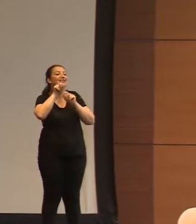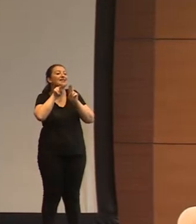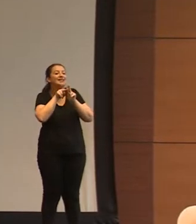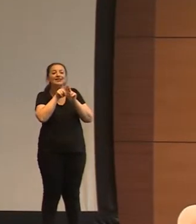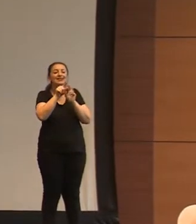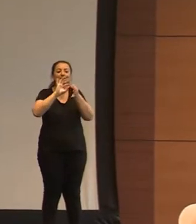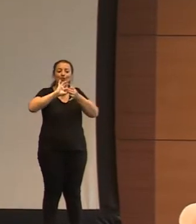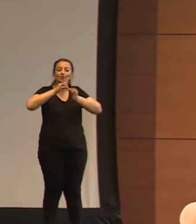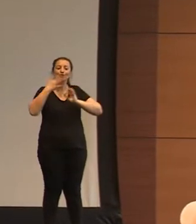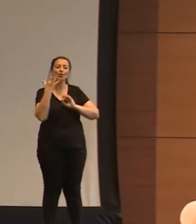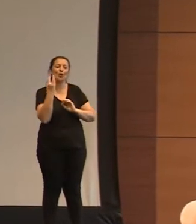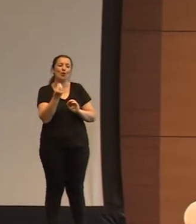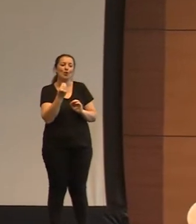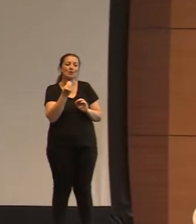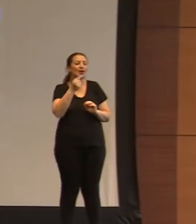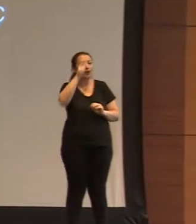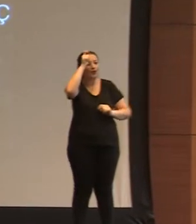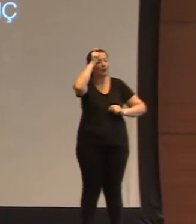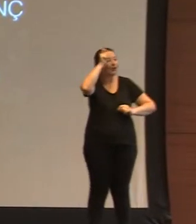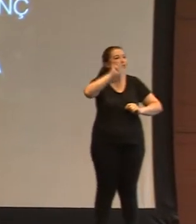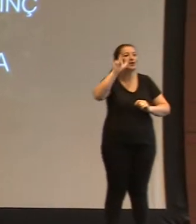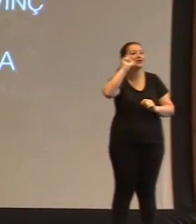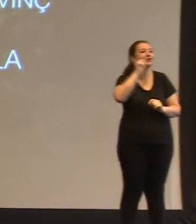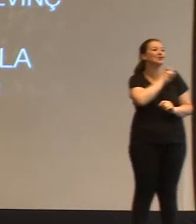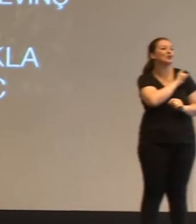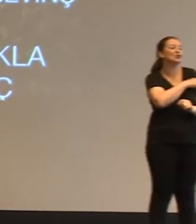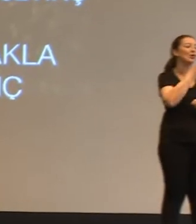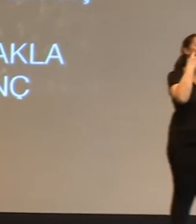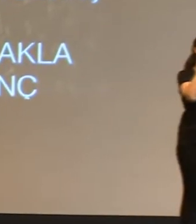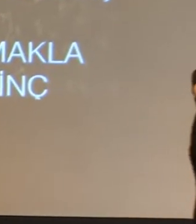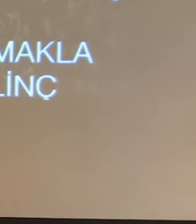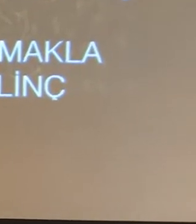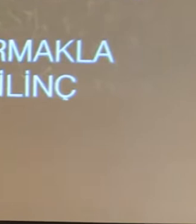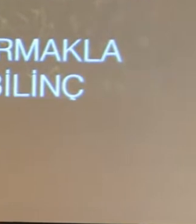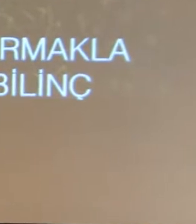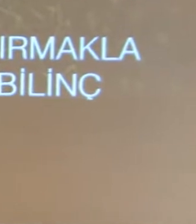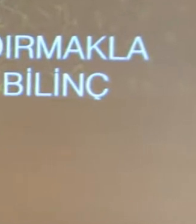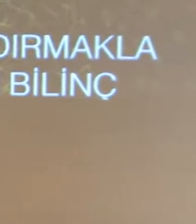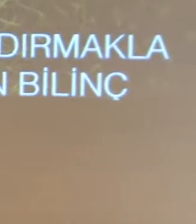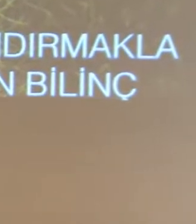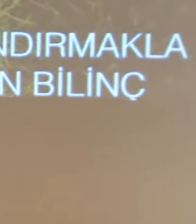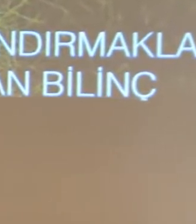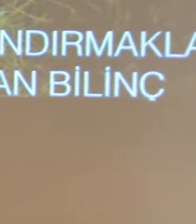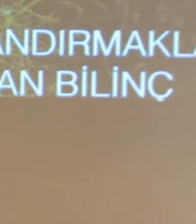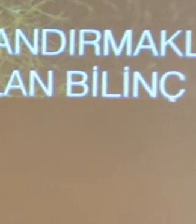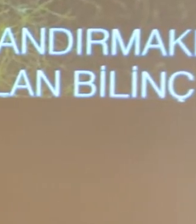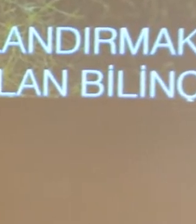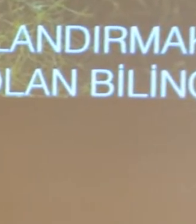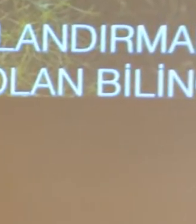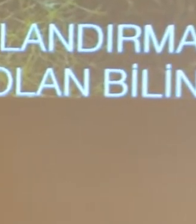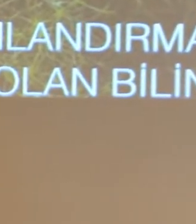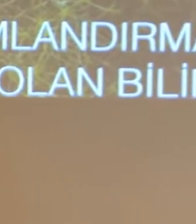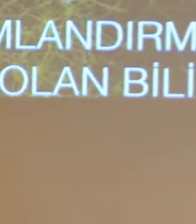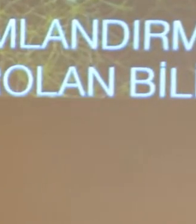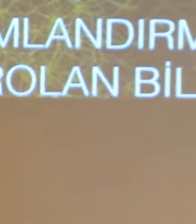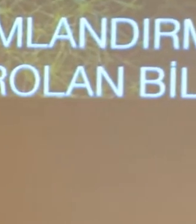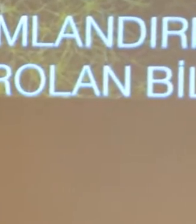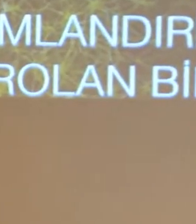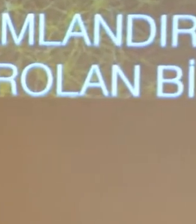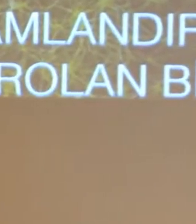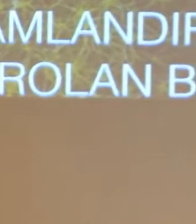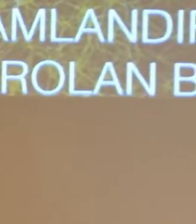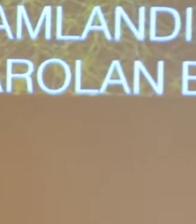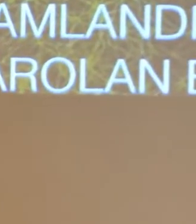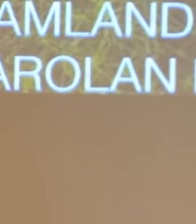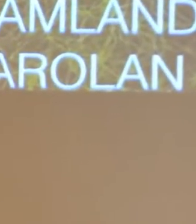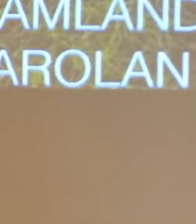this interconnectedness in turkish and it sounds really nice in in